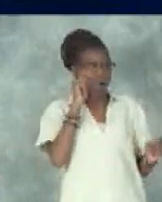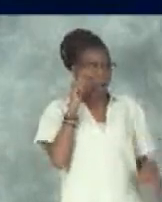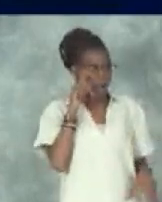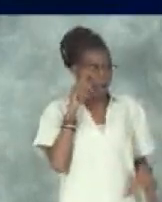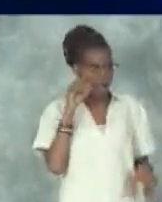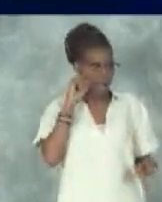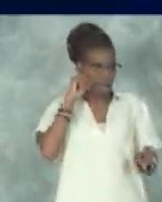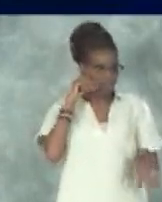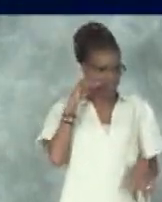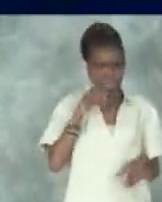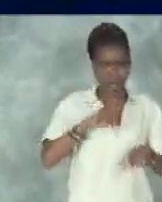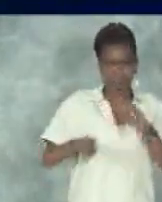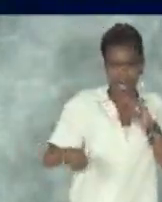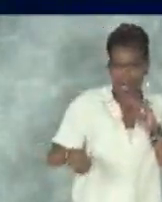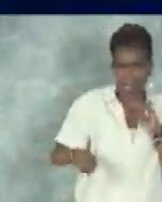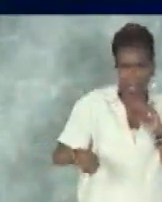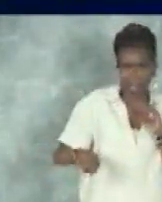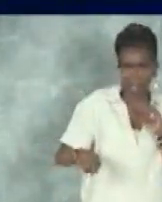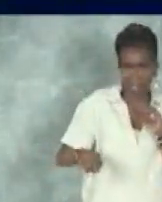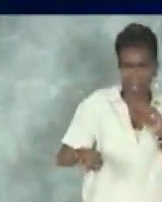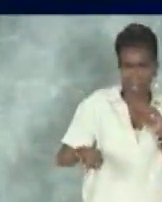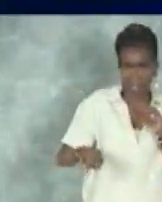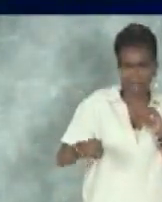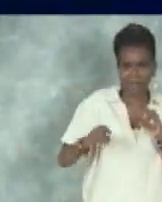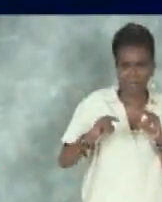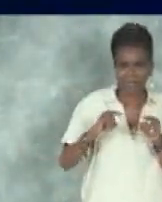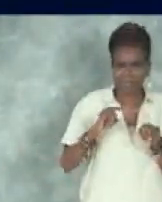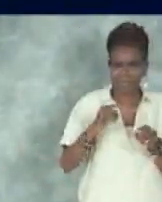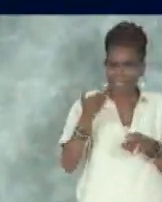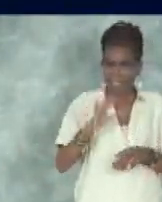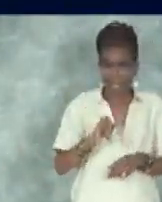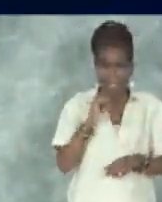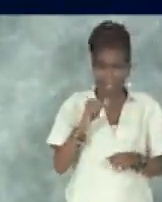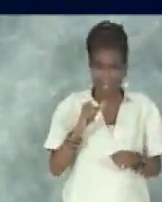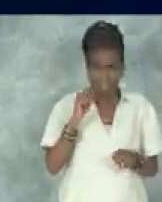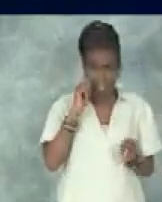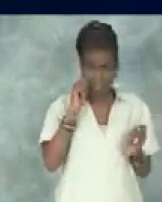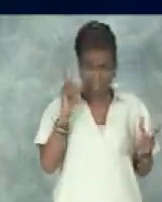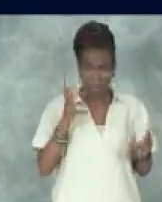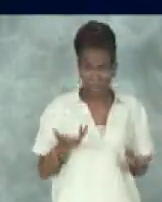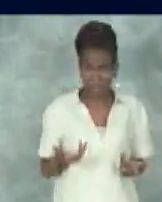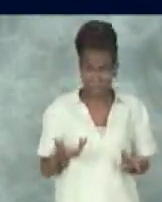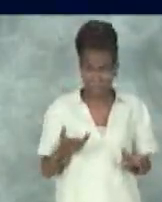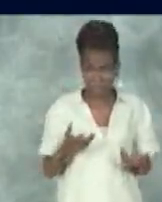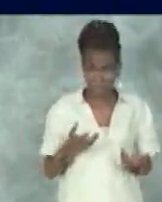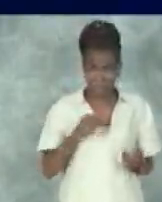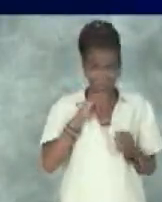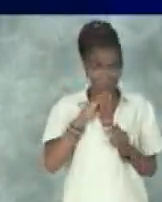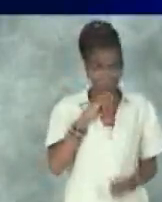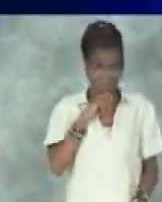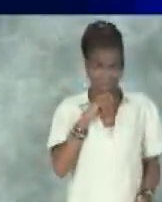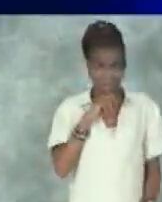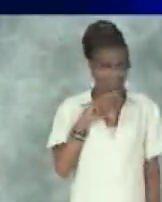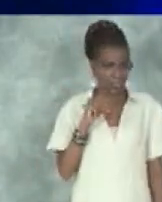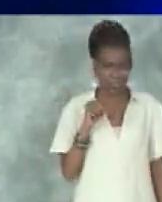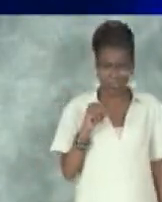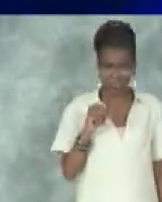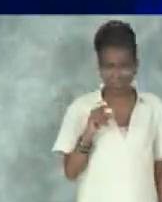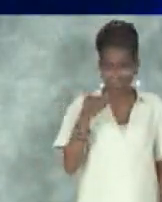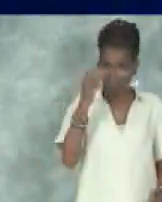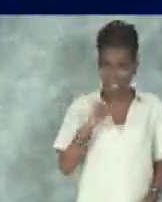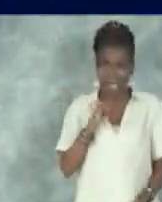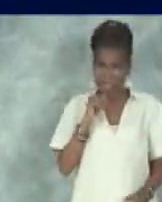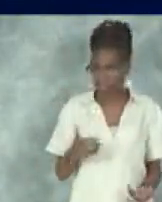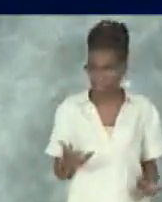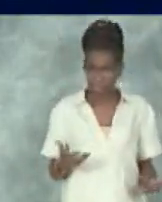know, and we can wrestle with this at another time, that God knew about the coronavirus when God said, let there be